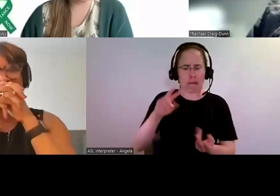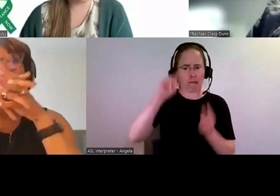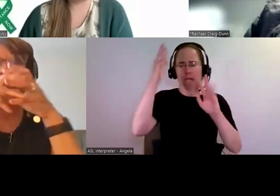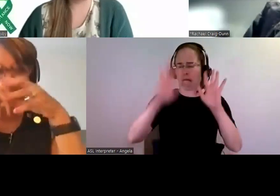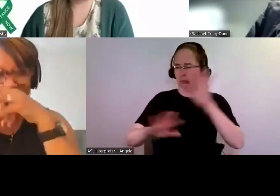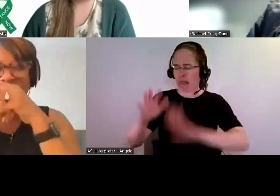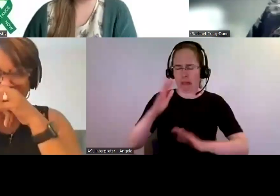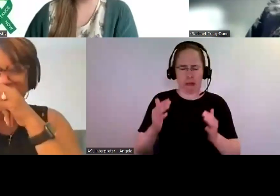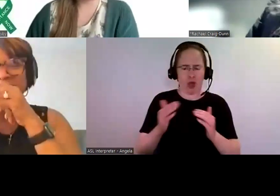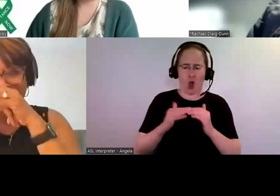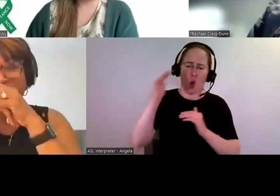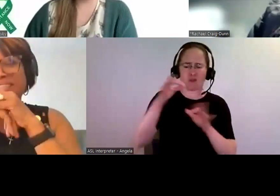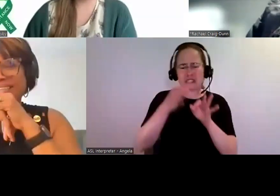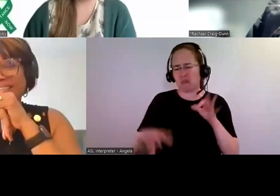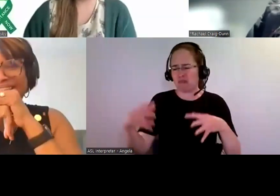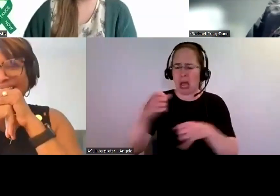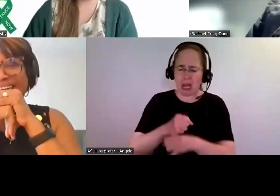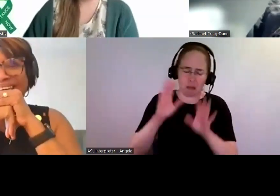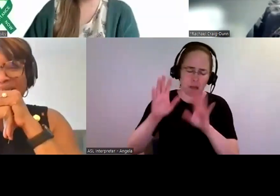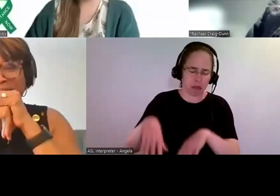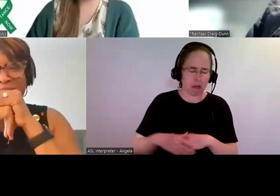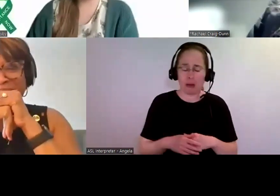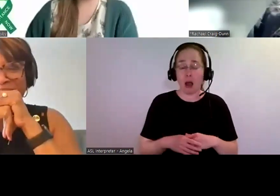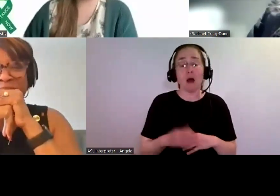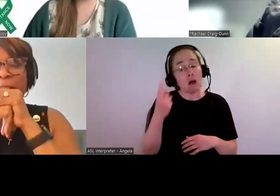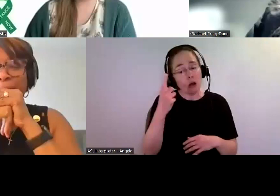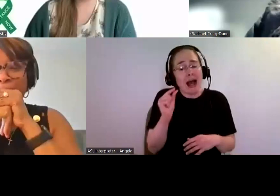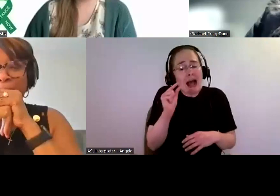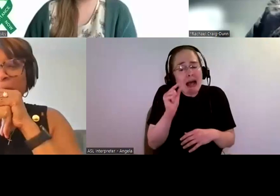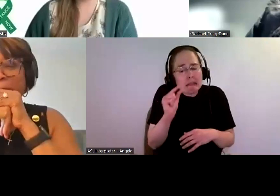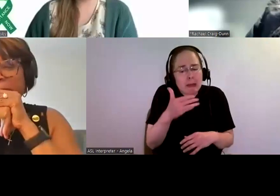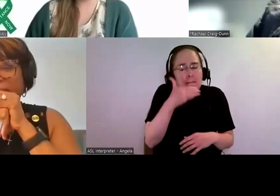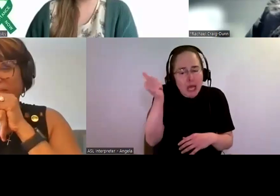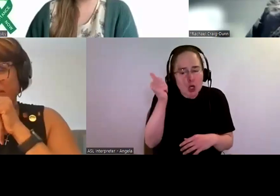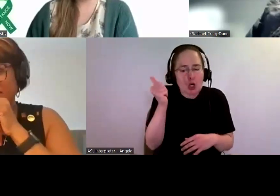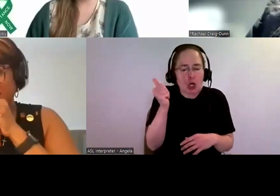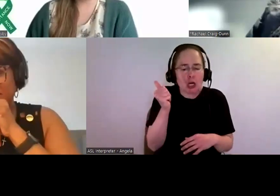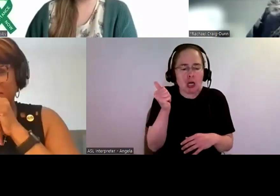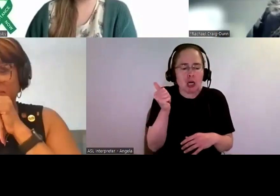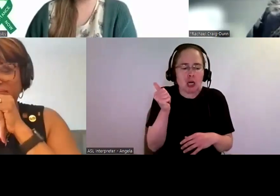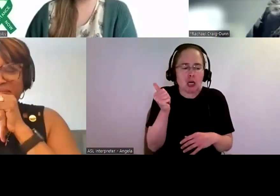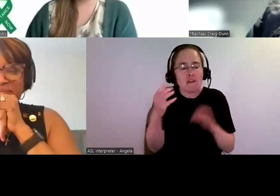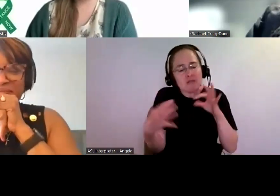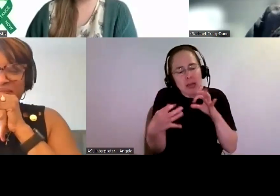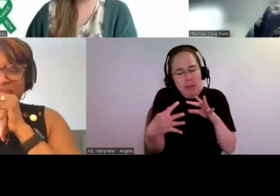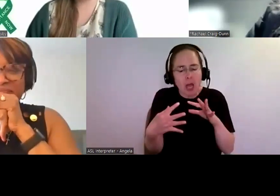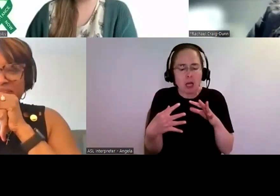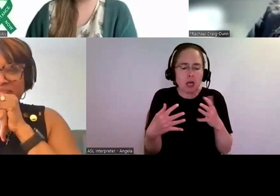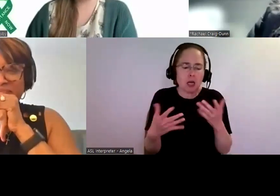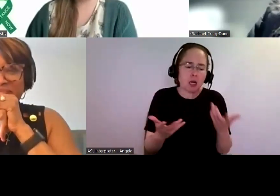so oversimplifying. And I have had a little bit better feedback